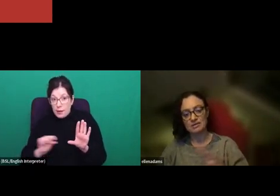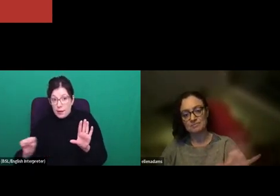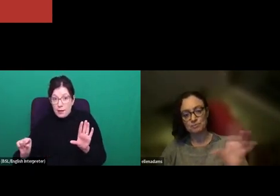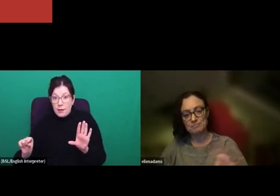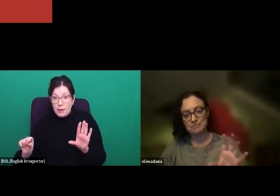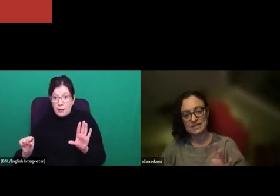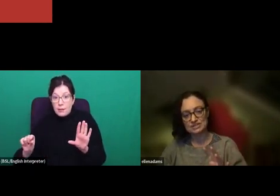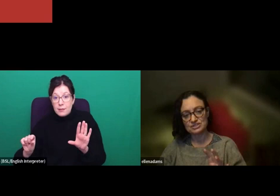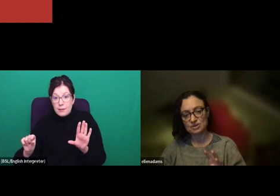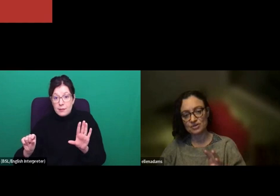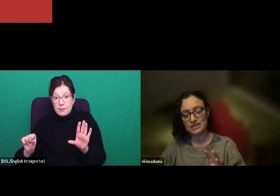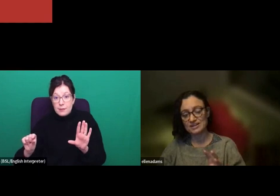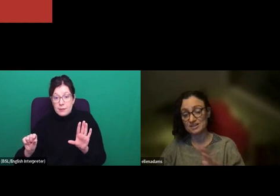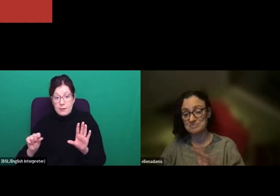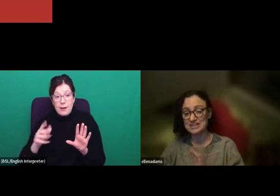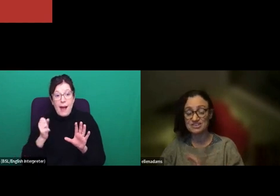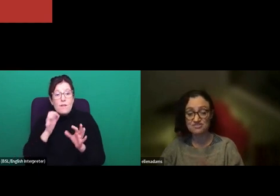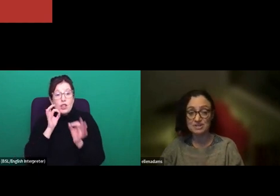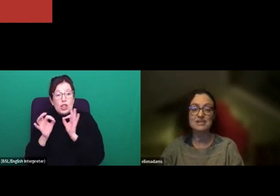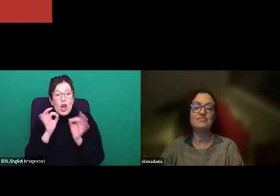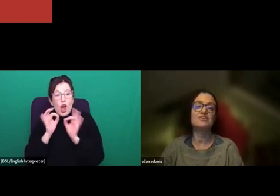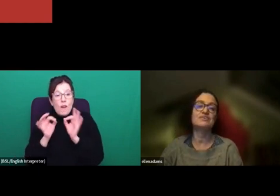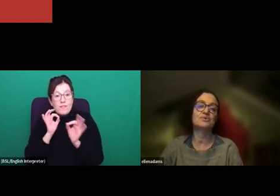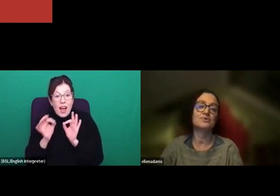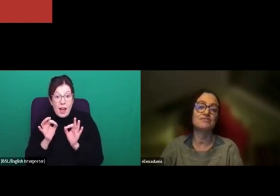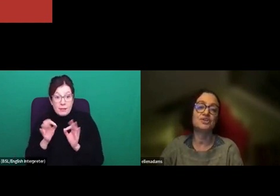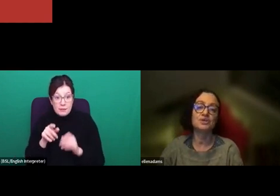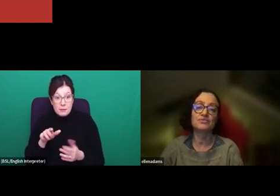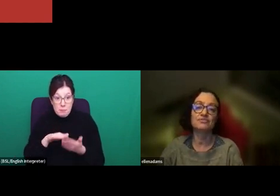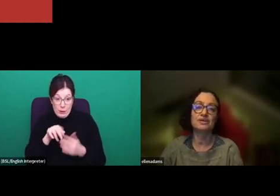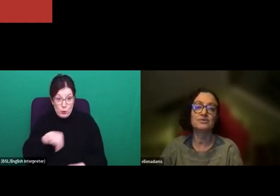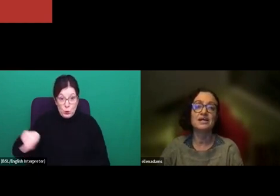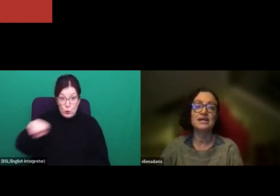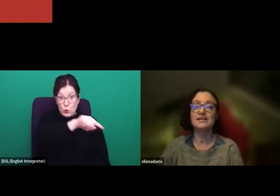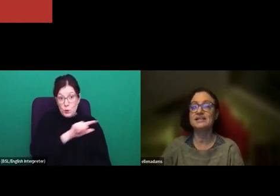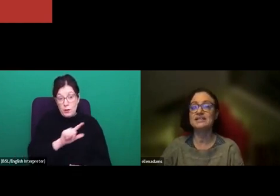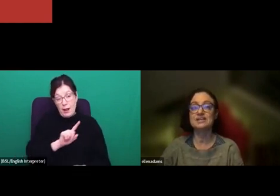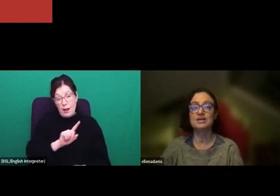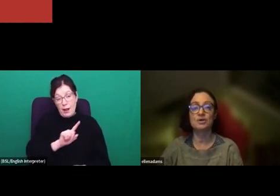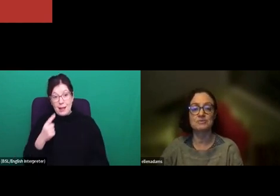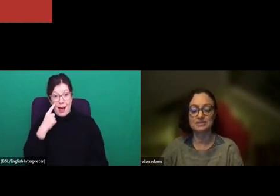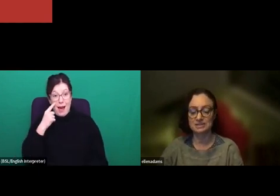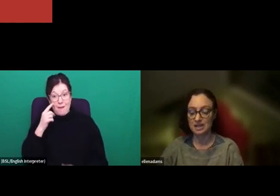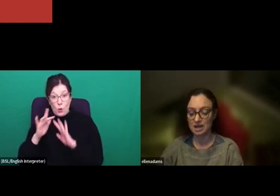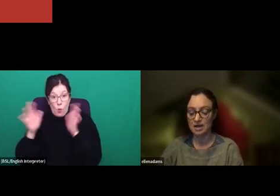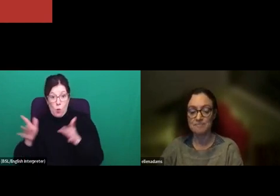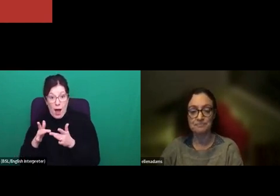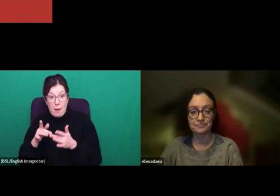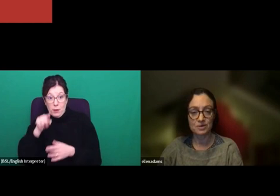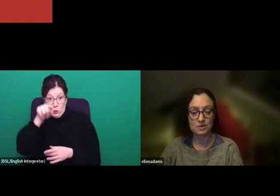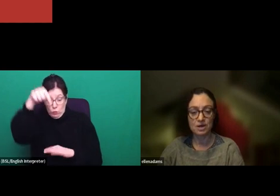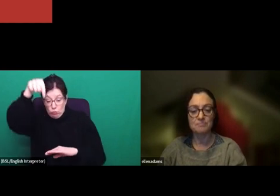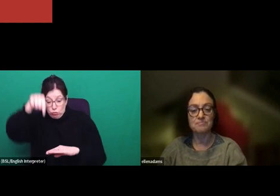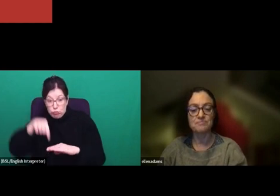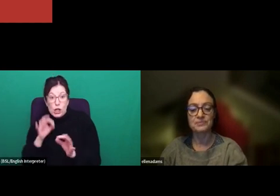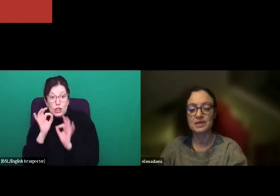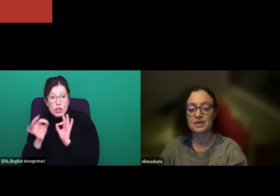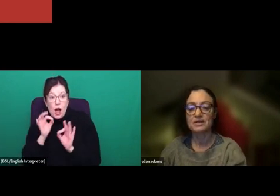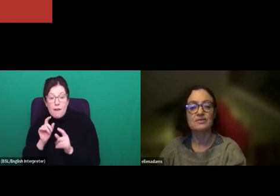the web pages on it, and I'd be incredibly grateful if you could fill in these anonymous